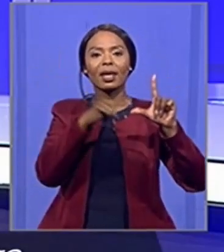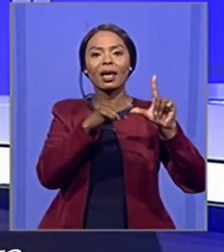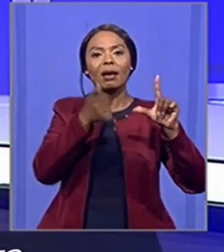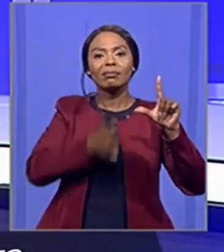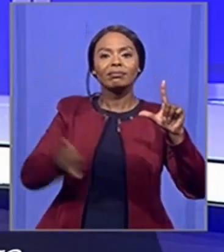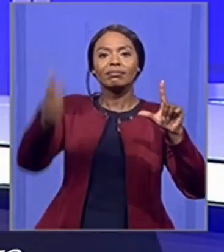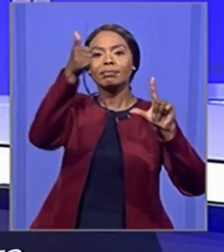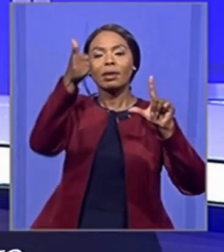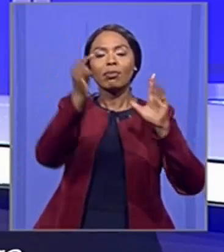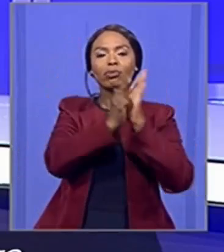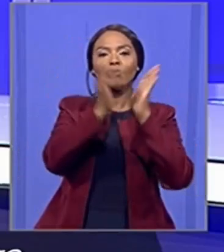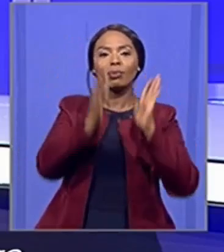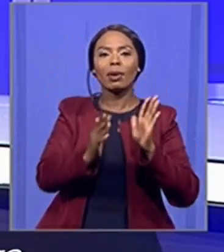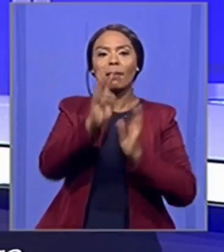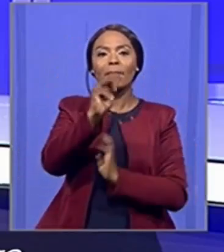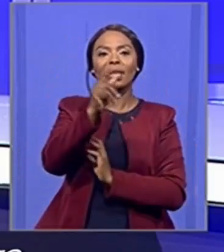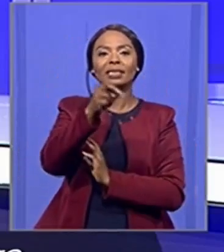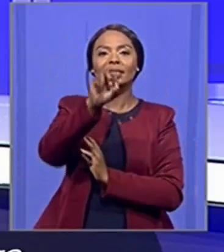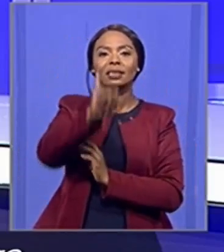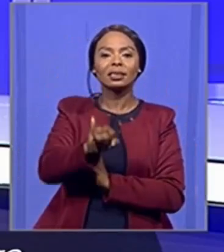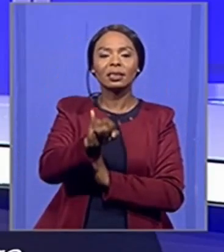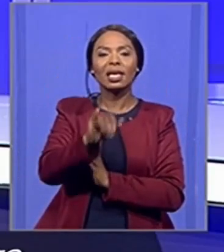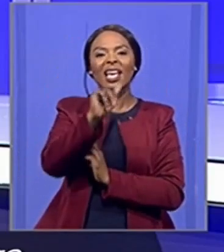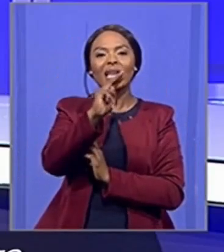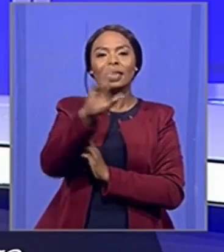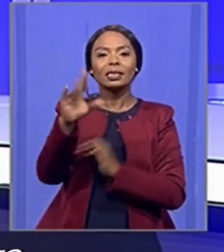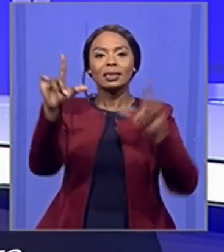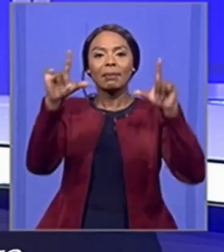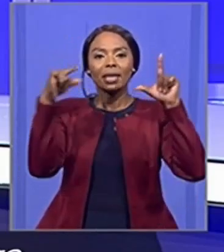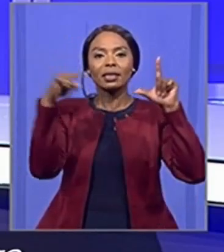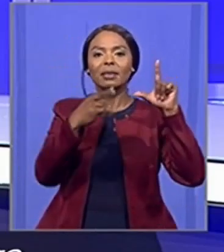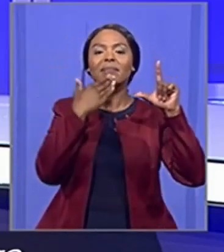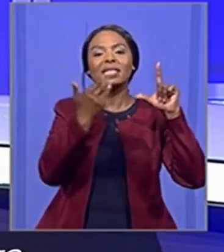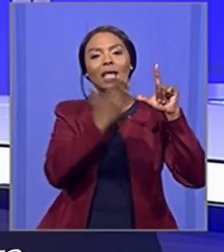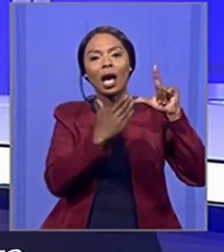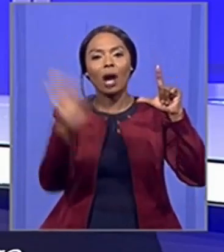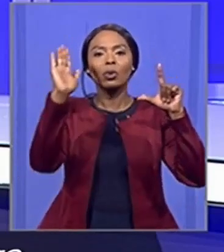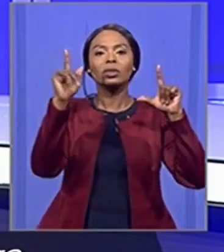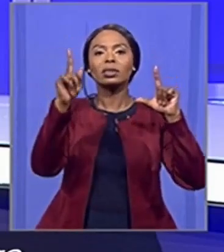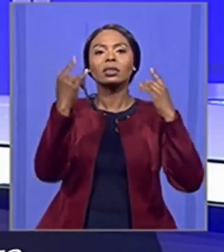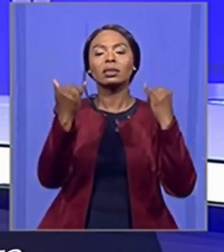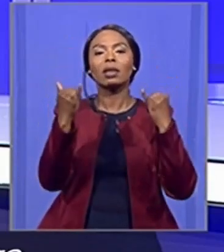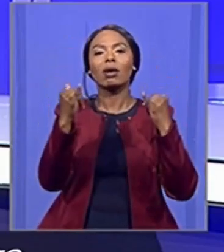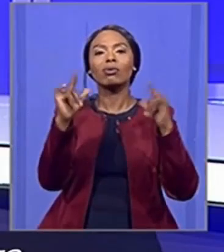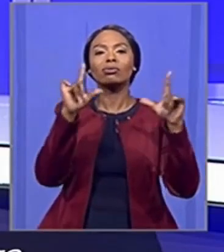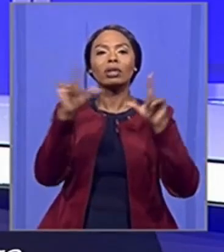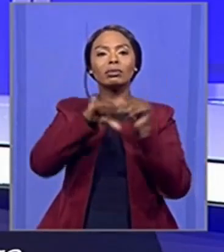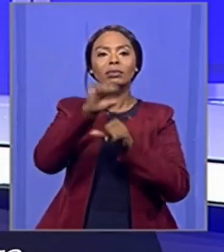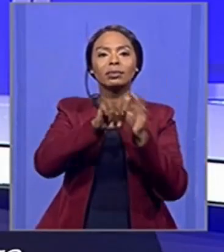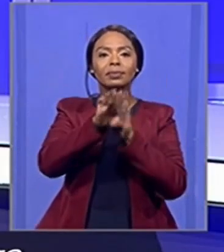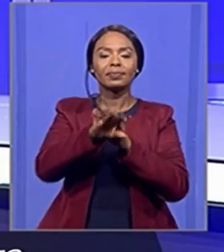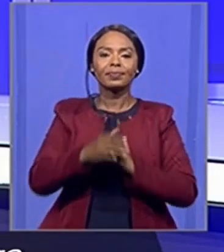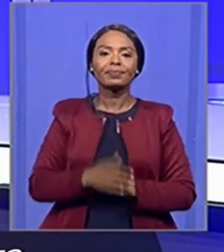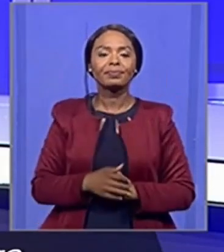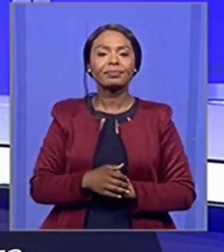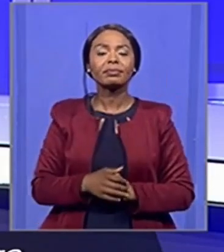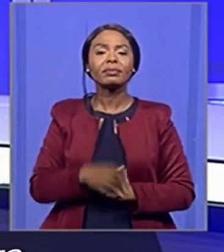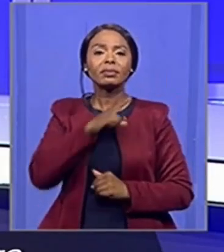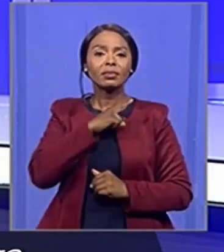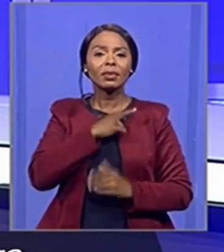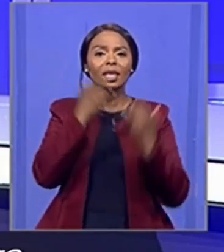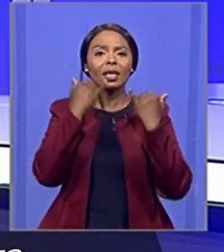mogolo Mandisi Maya mo seswantšhong sa ANC ba se tloše go dikgokaganyo tša leago. Se se latela morago